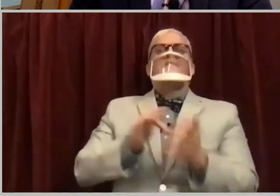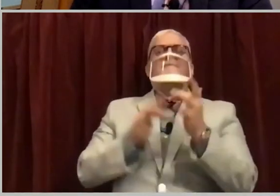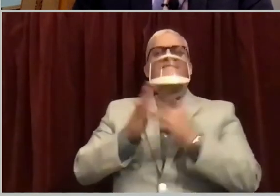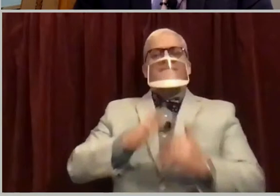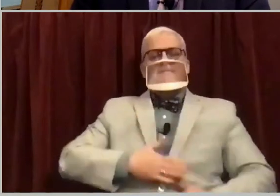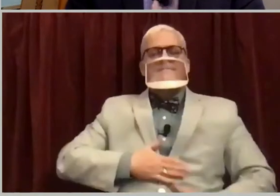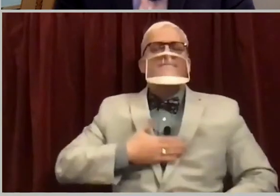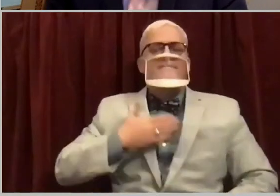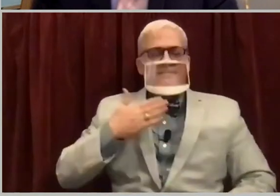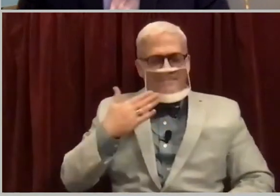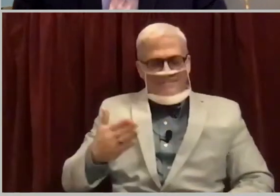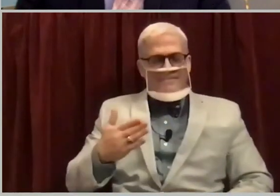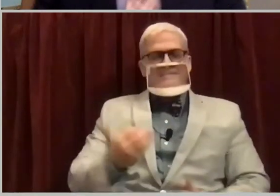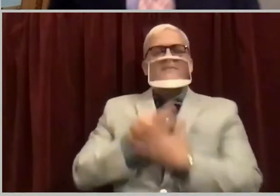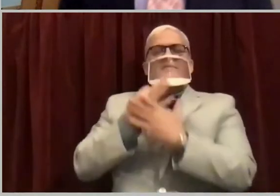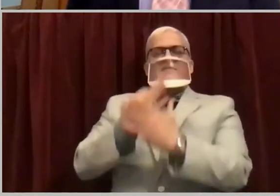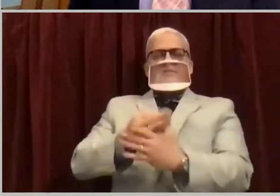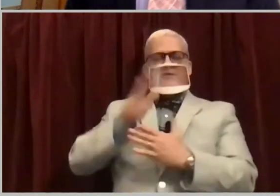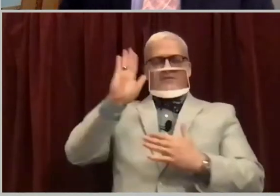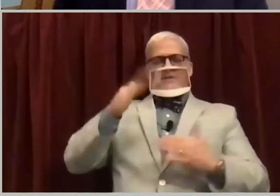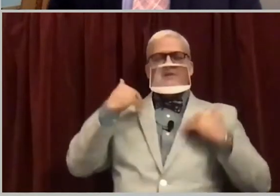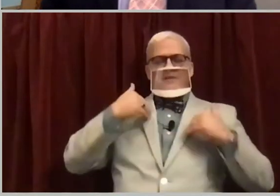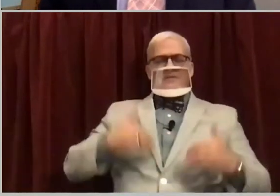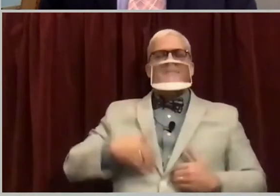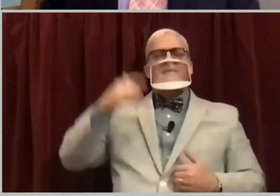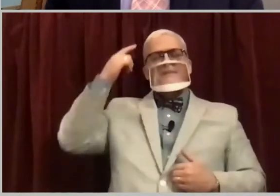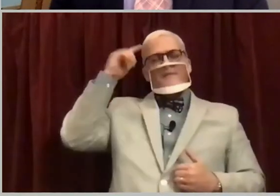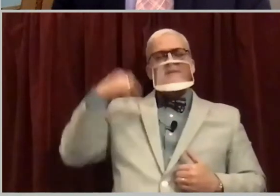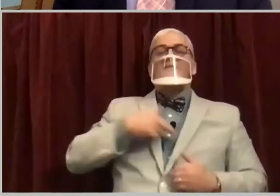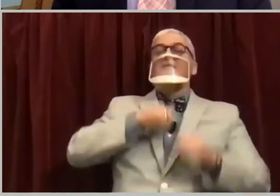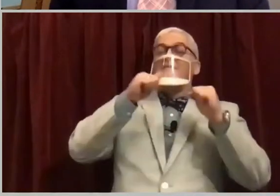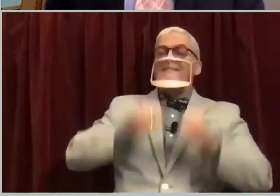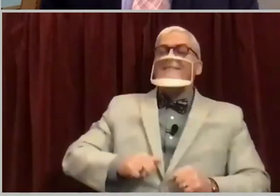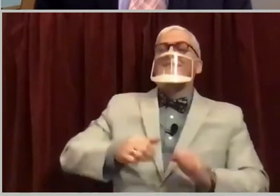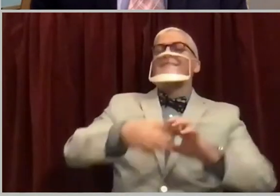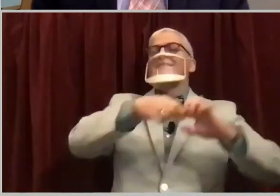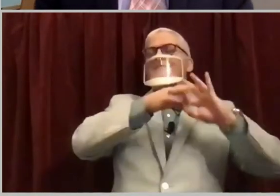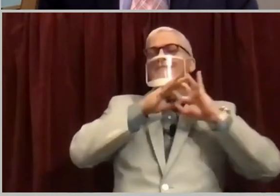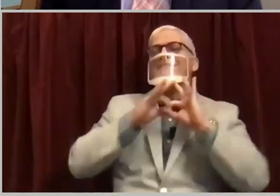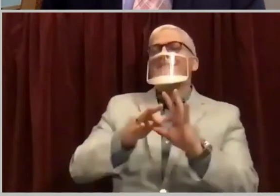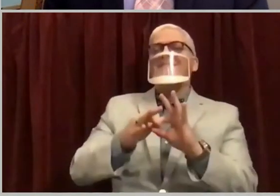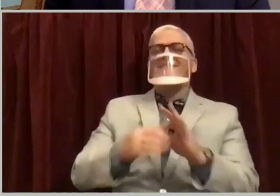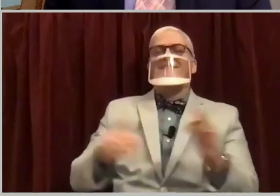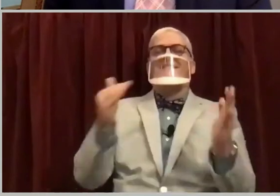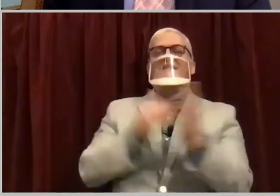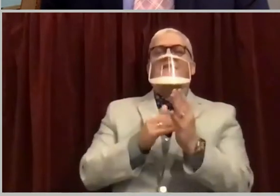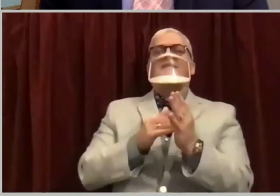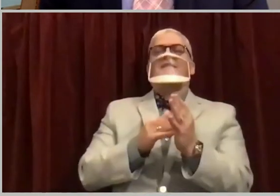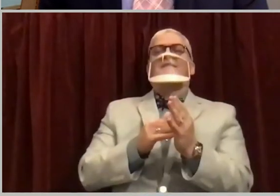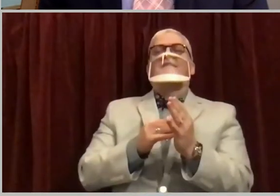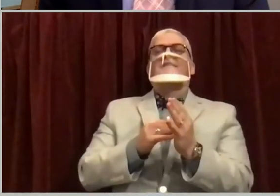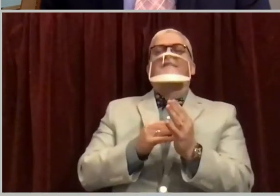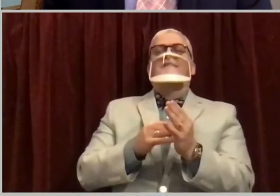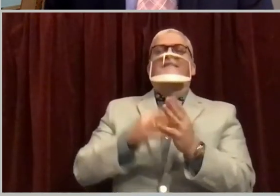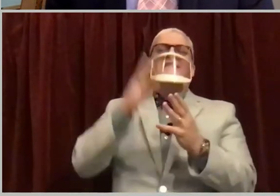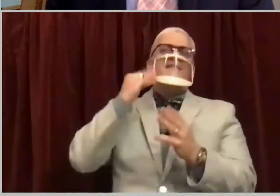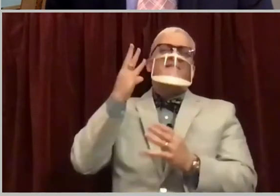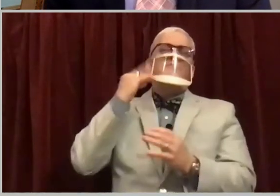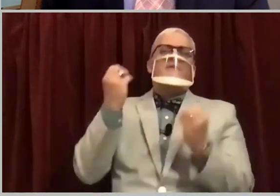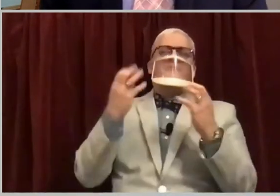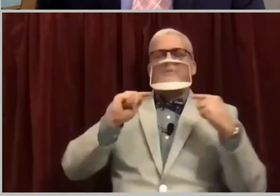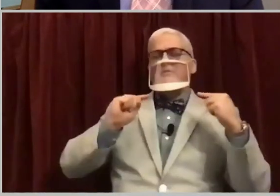a child, experiencing all the frailties of the human flesh, Father, experiencing all the